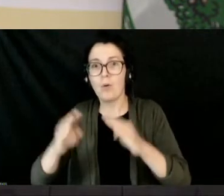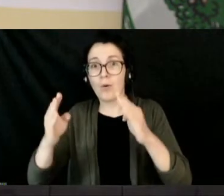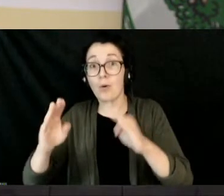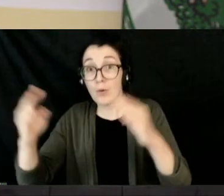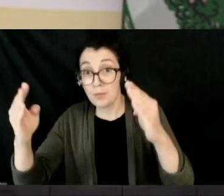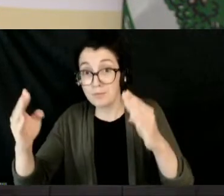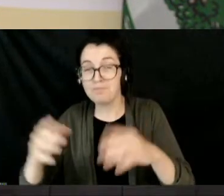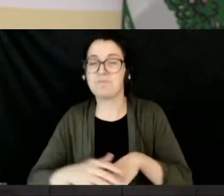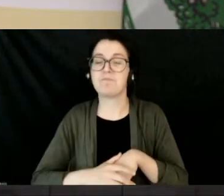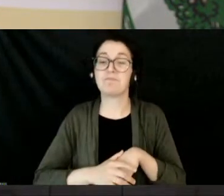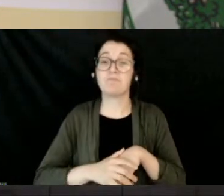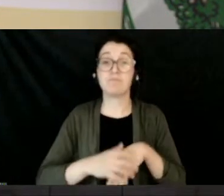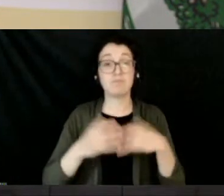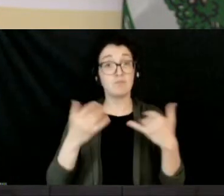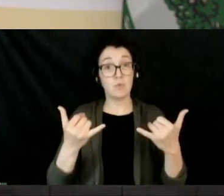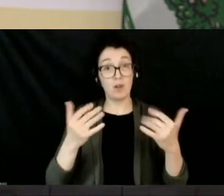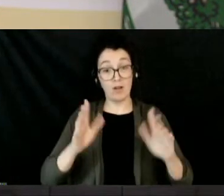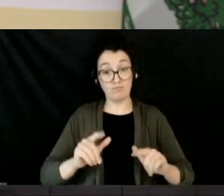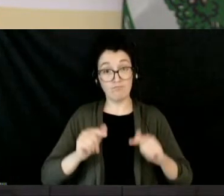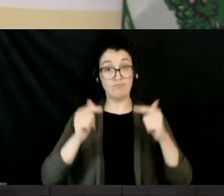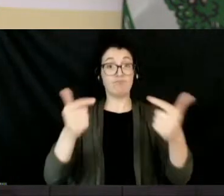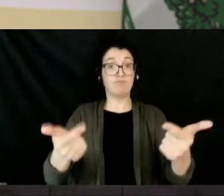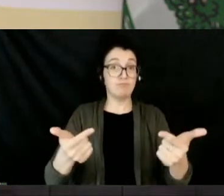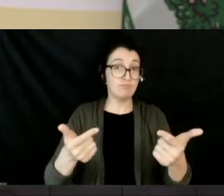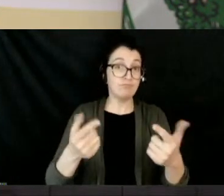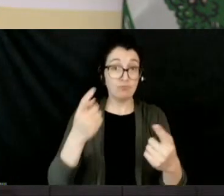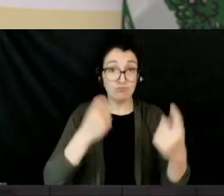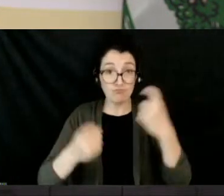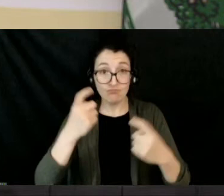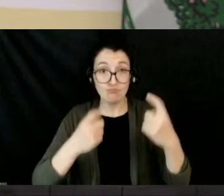questions from our friends in the media. So,